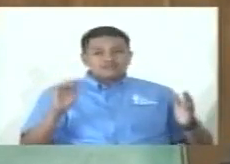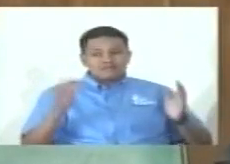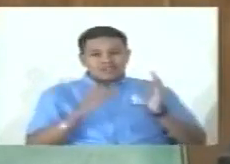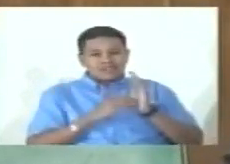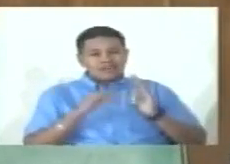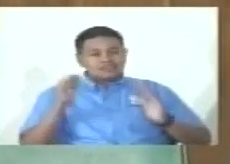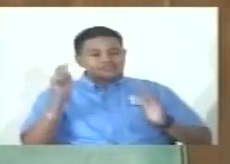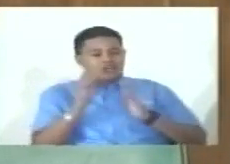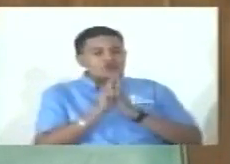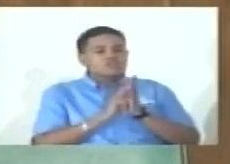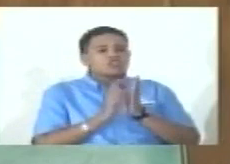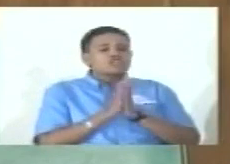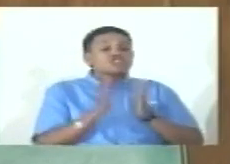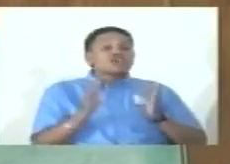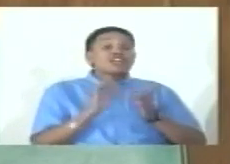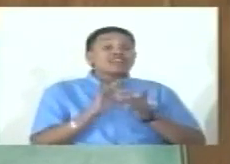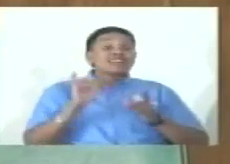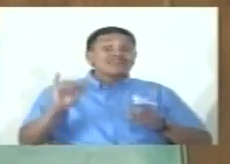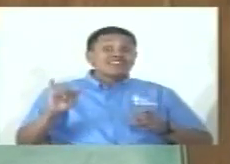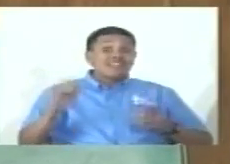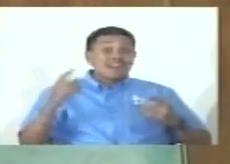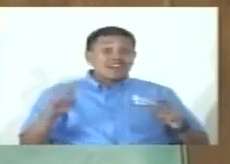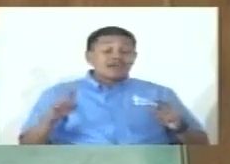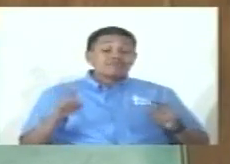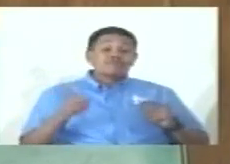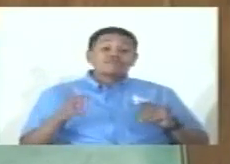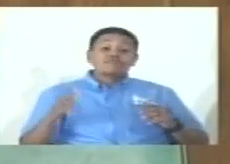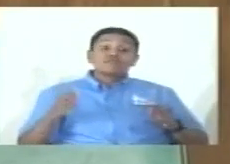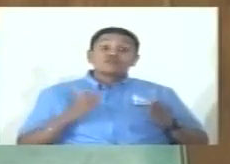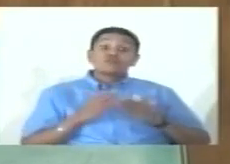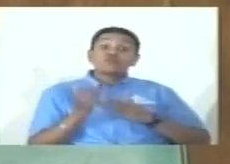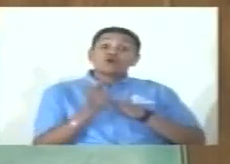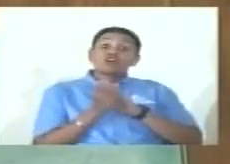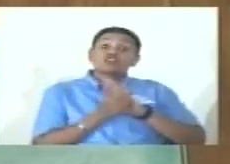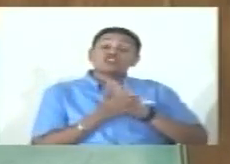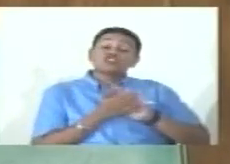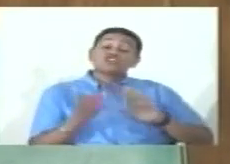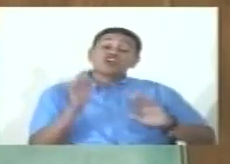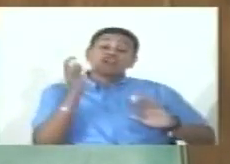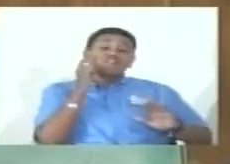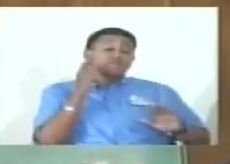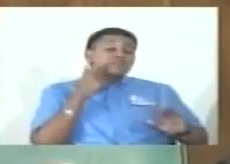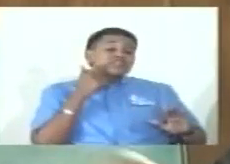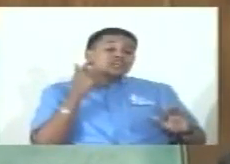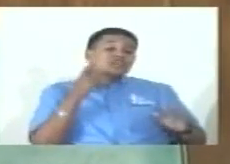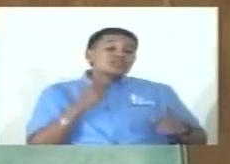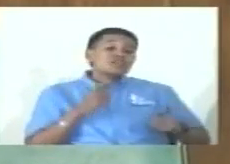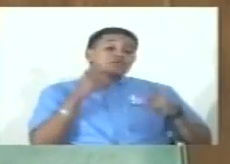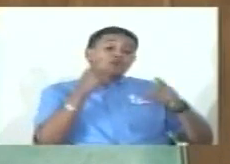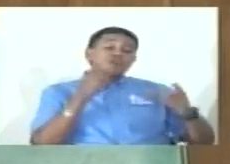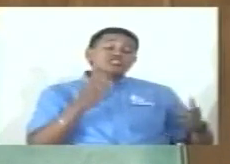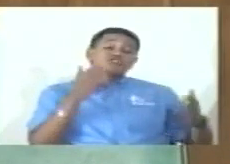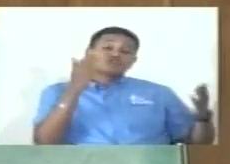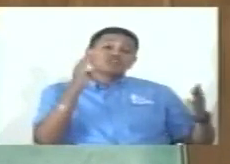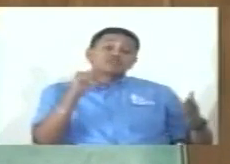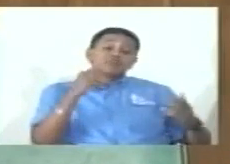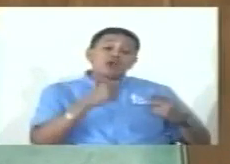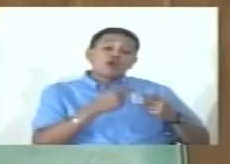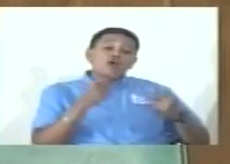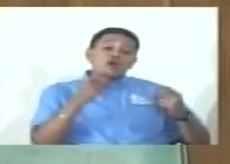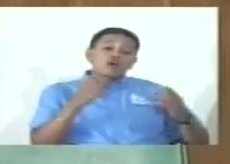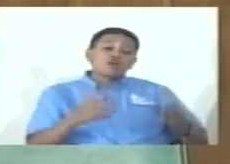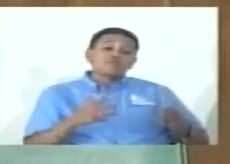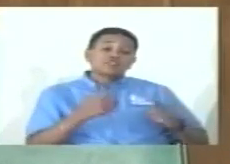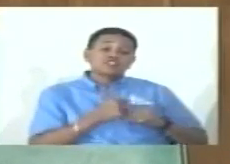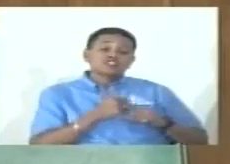government side, through the AG, argued that the points raised by the opposition